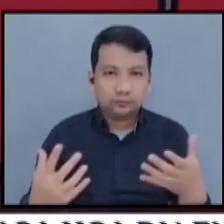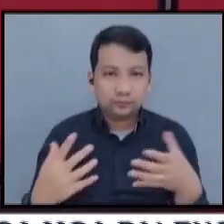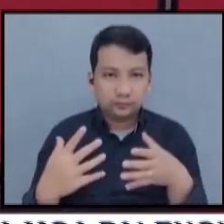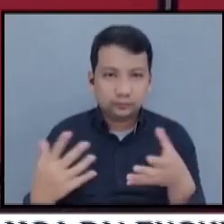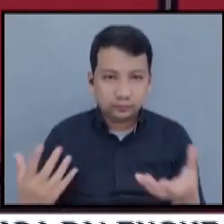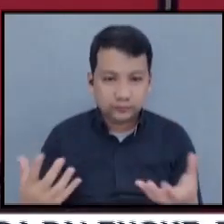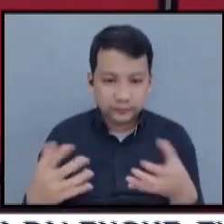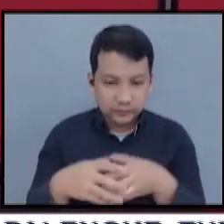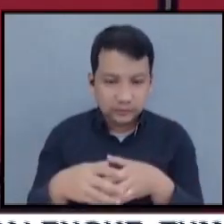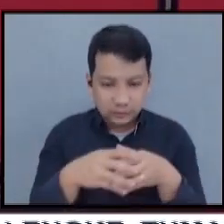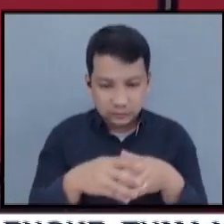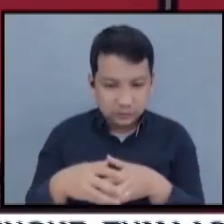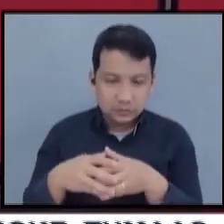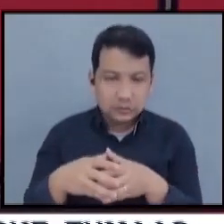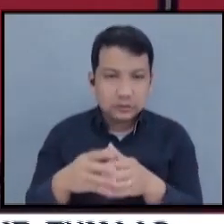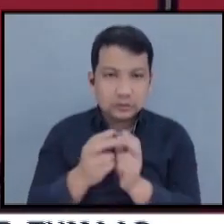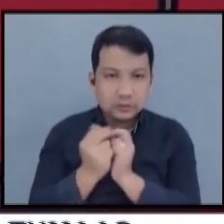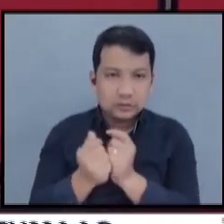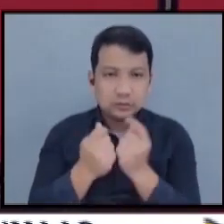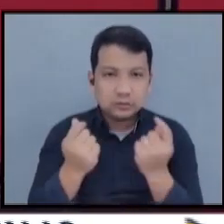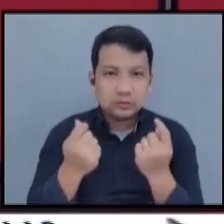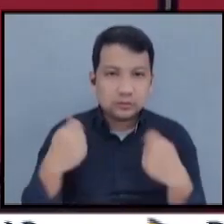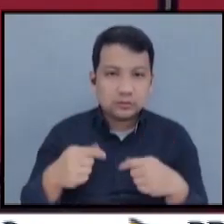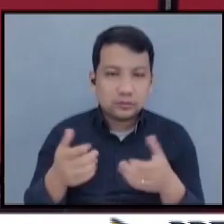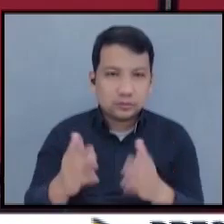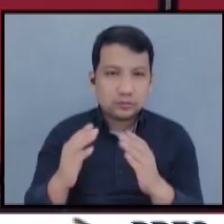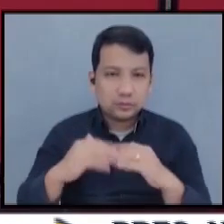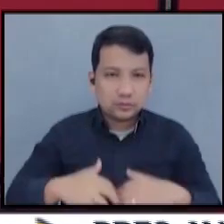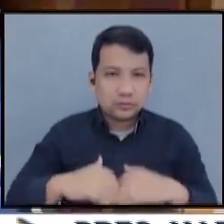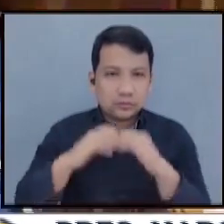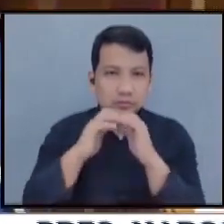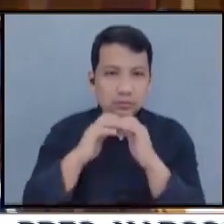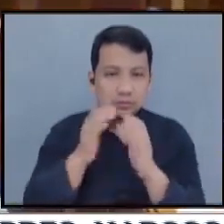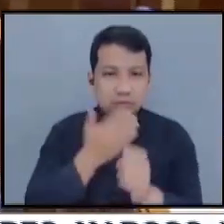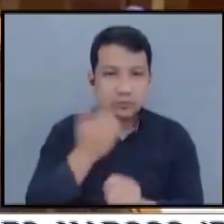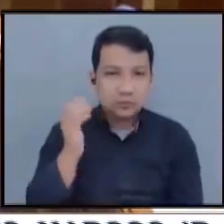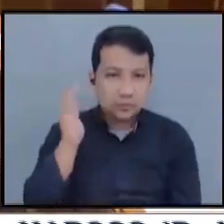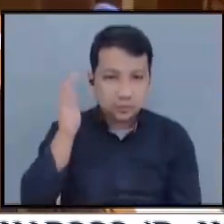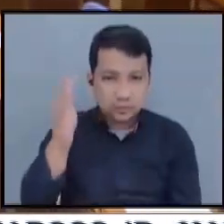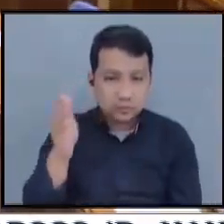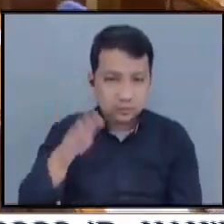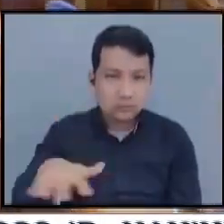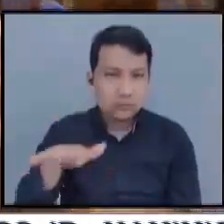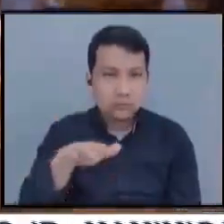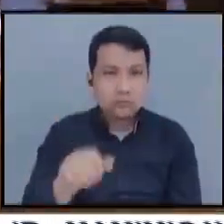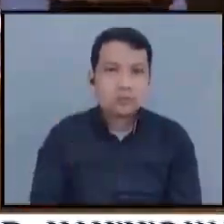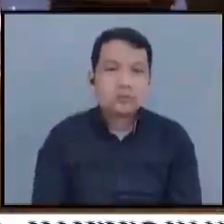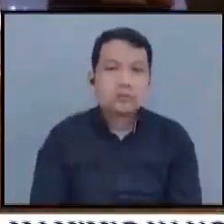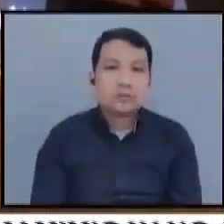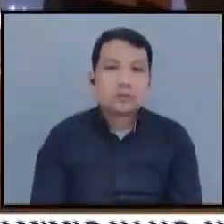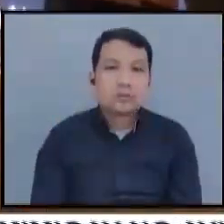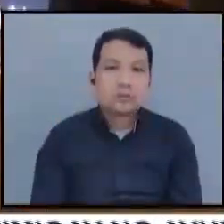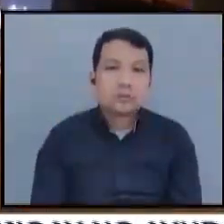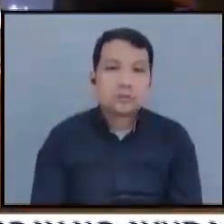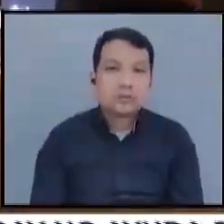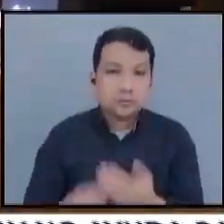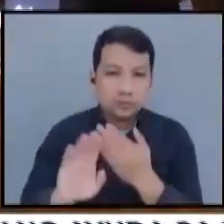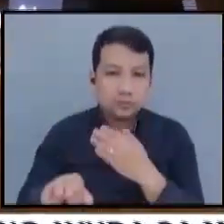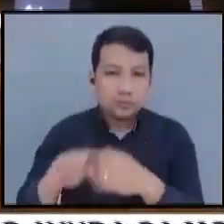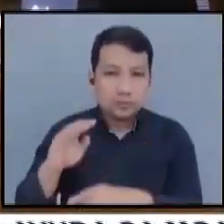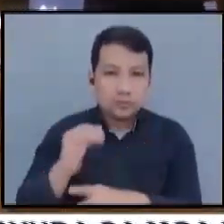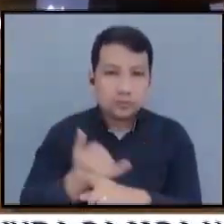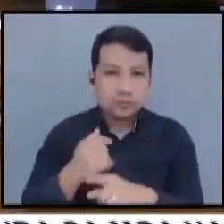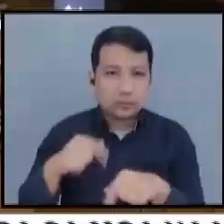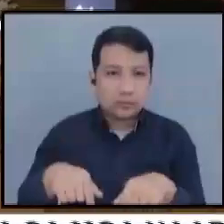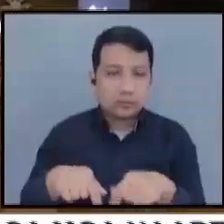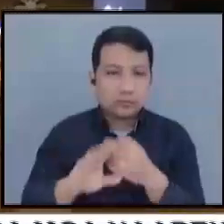our resolve, let us build a better future for all. Sa Hulyo pa nakatakdang magbalik sesyon ang Kamara, pero tiniyak